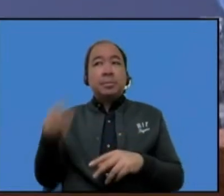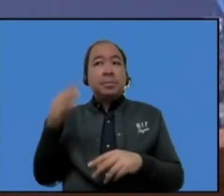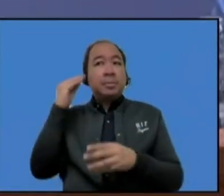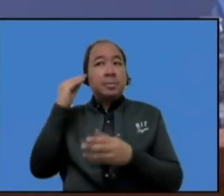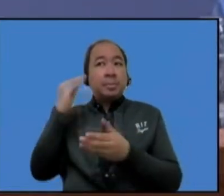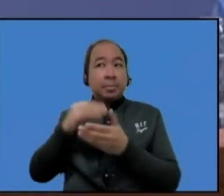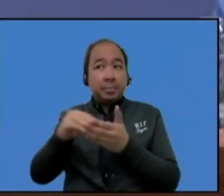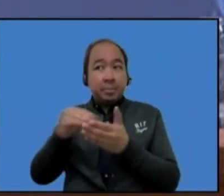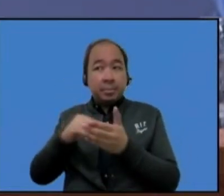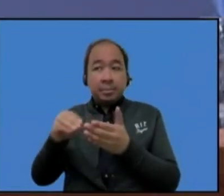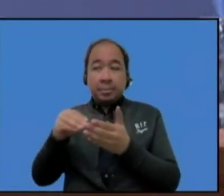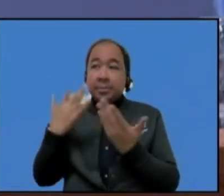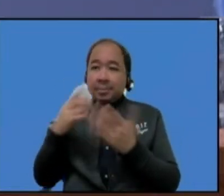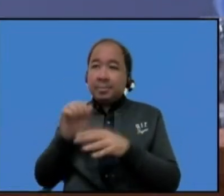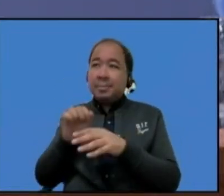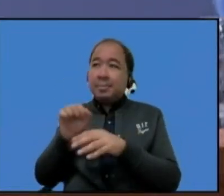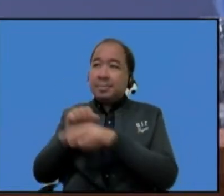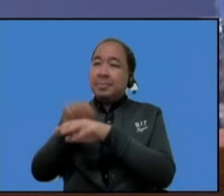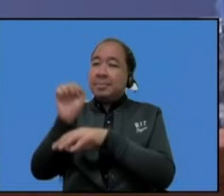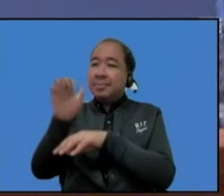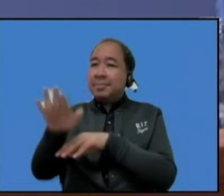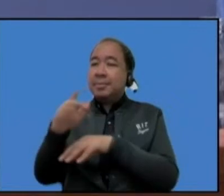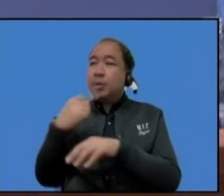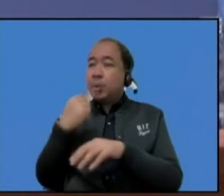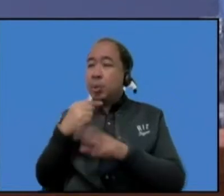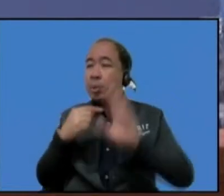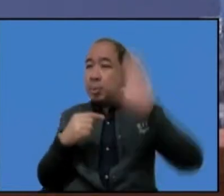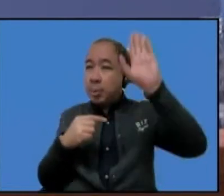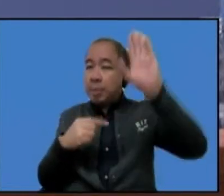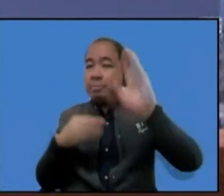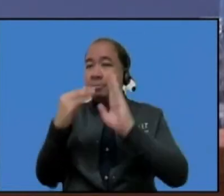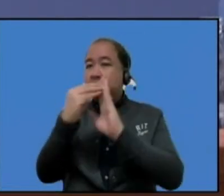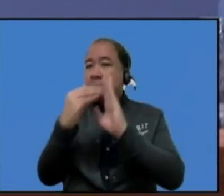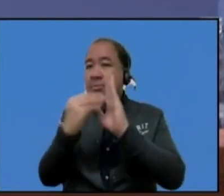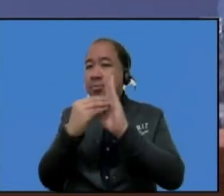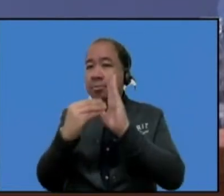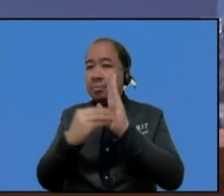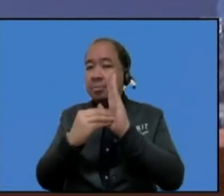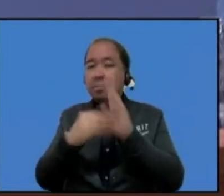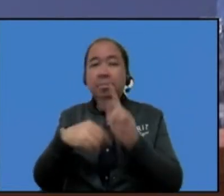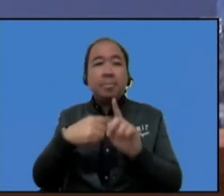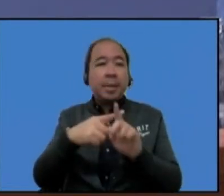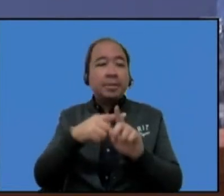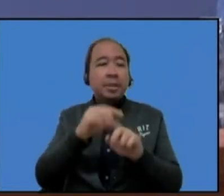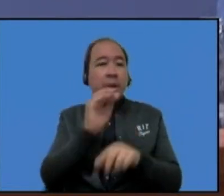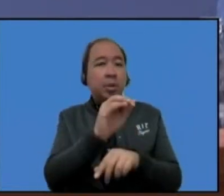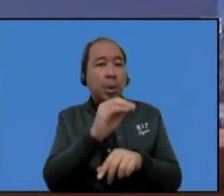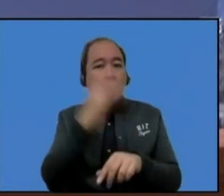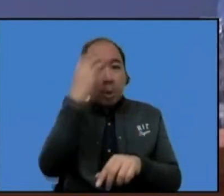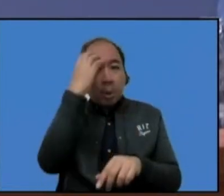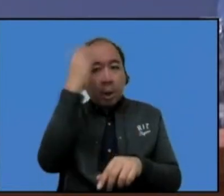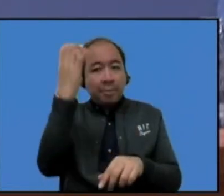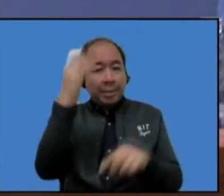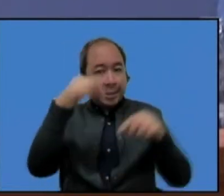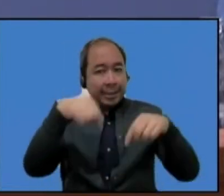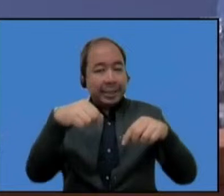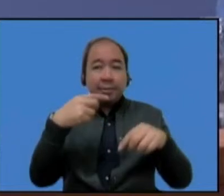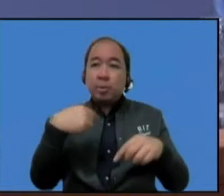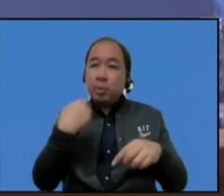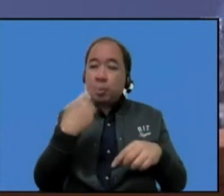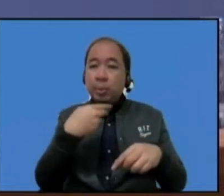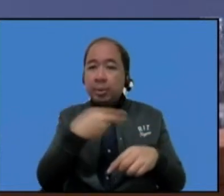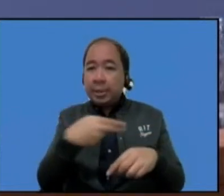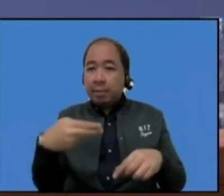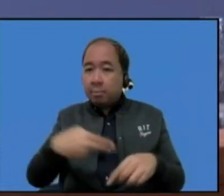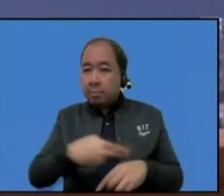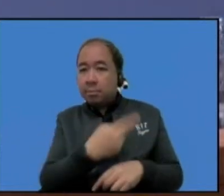requests already, and we will also call on the government in the room which raise their flag. I will